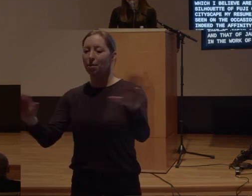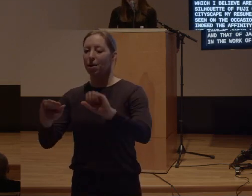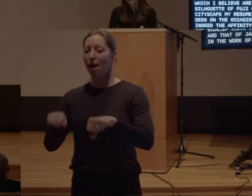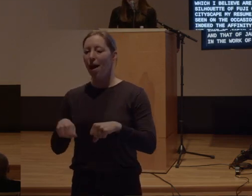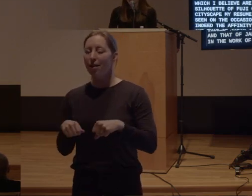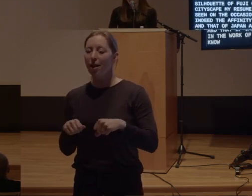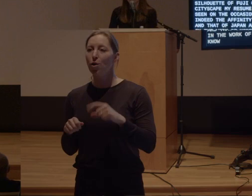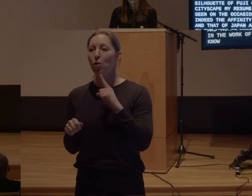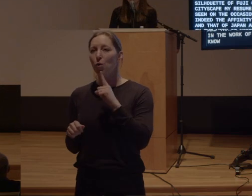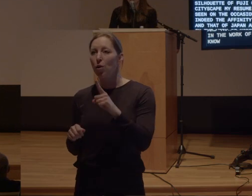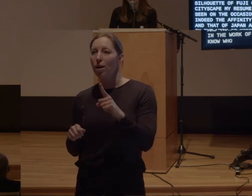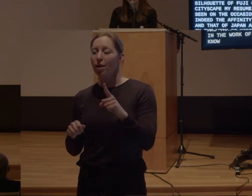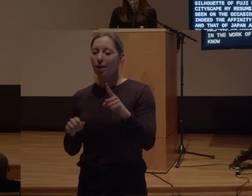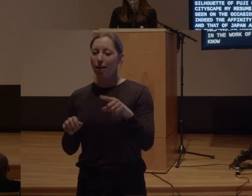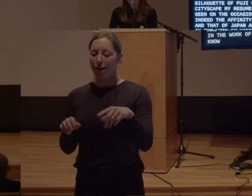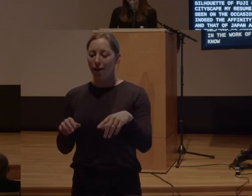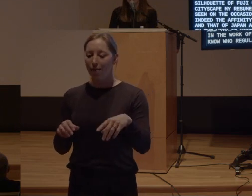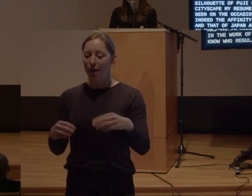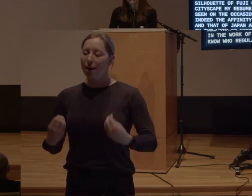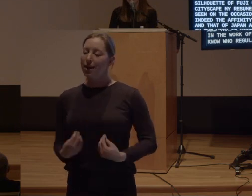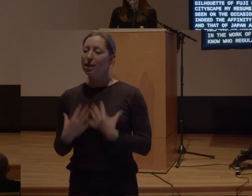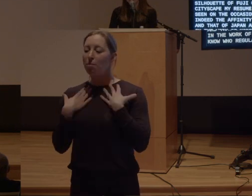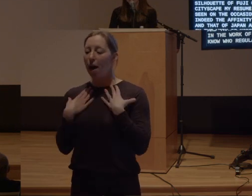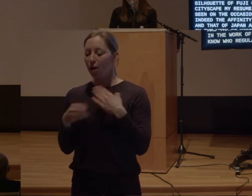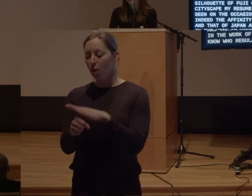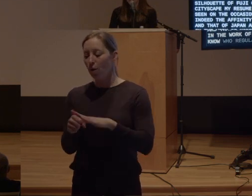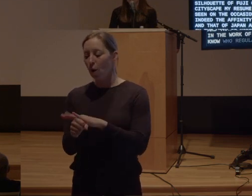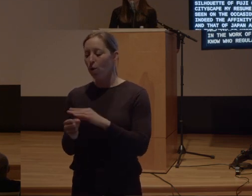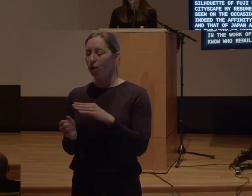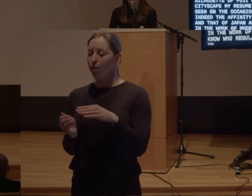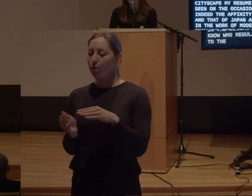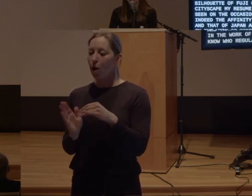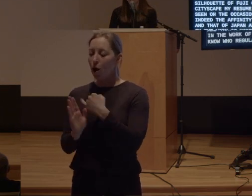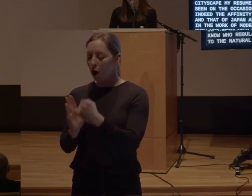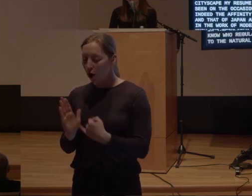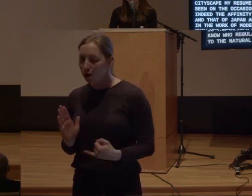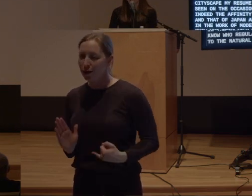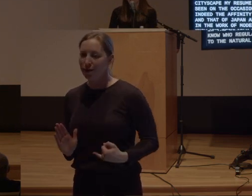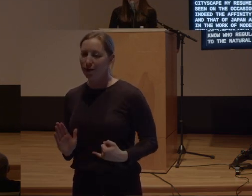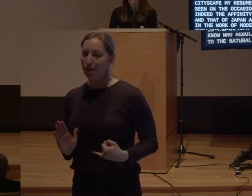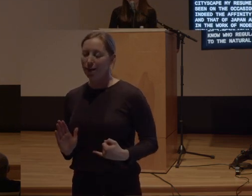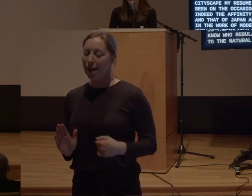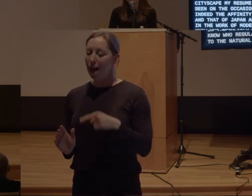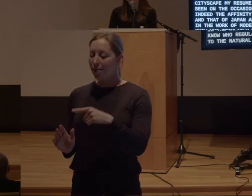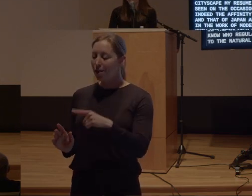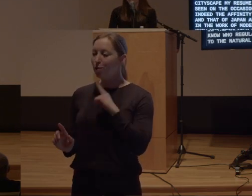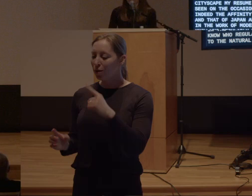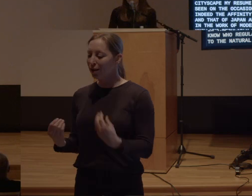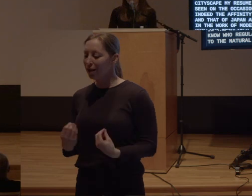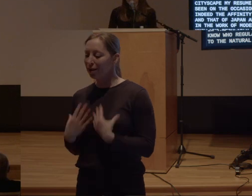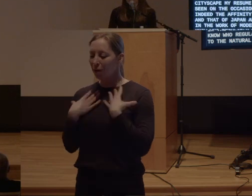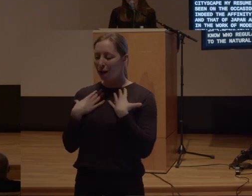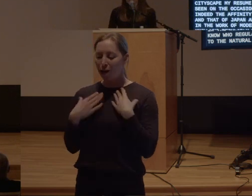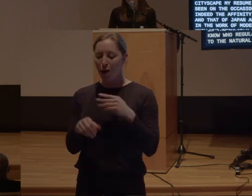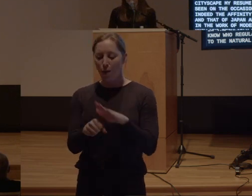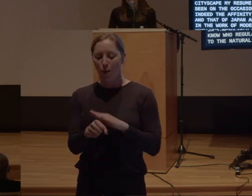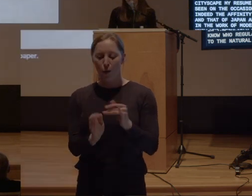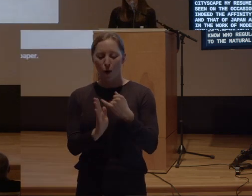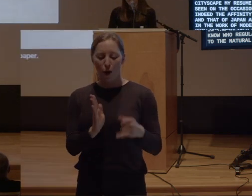Sekino, who regularly visited Oregon and was drawn to the natural drama of the Pacific Northwest.